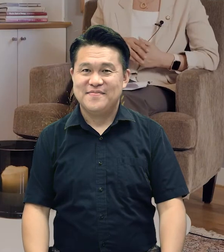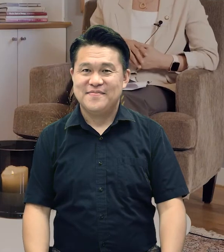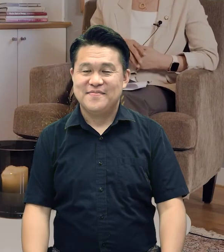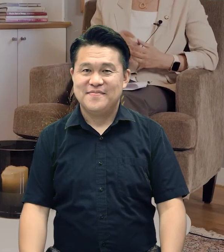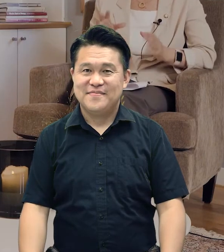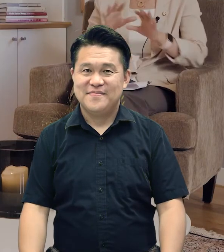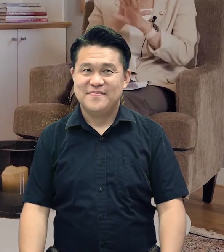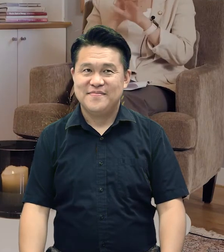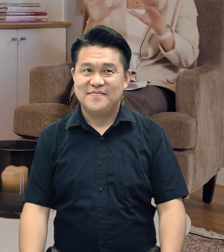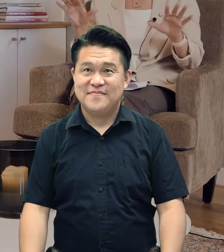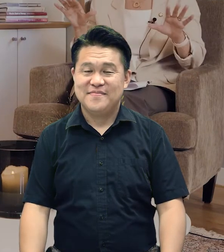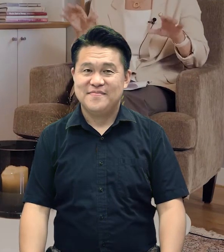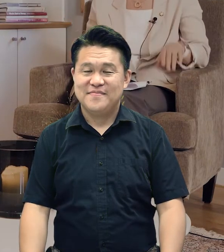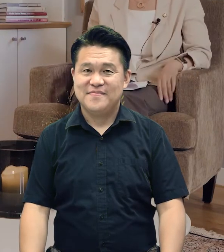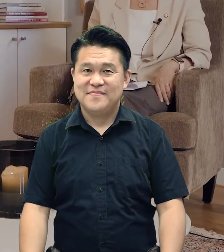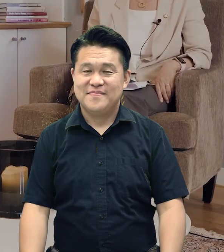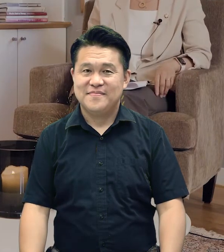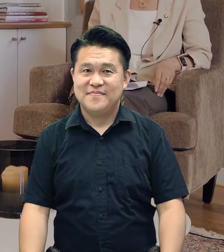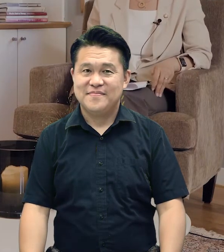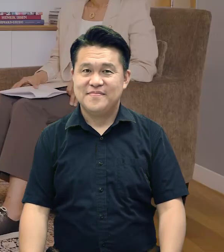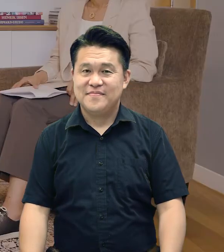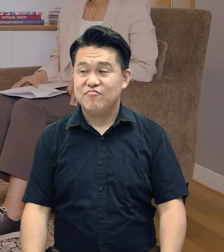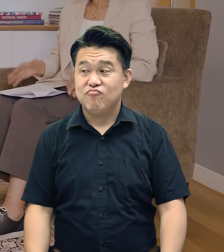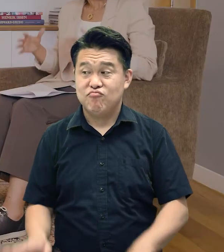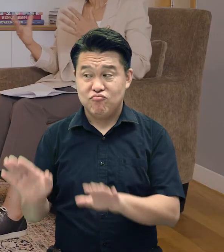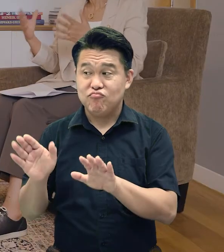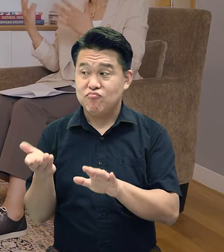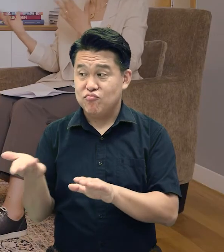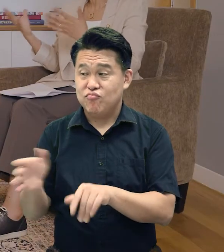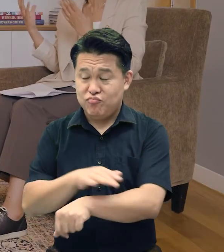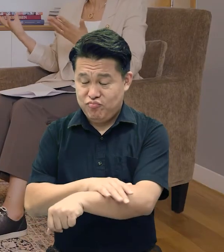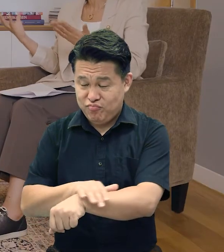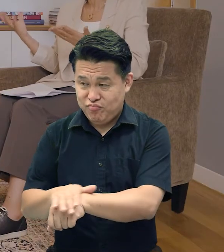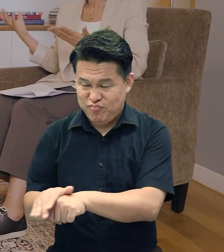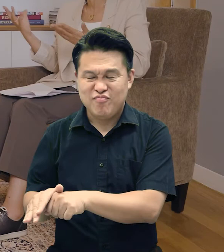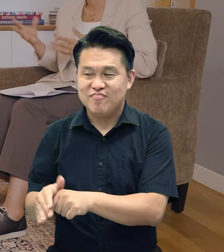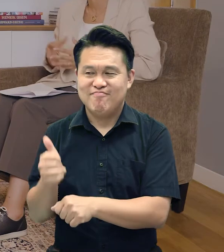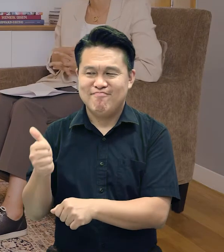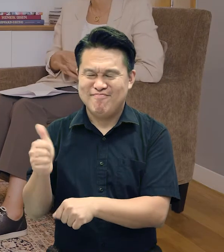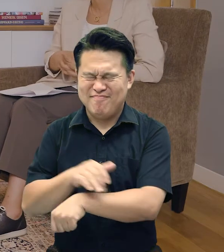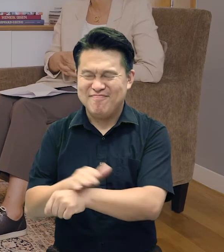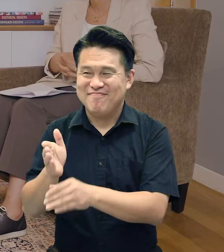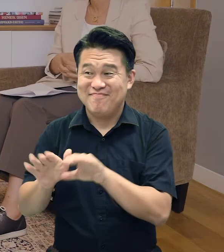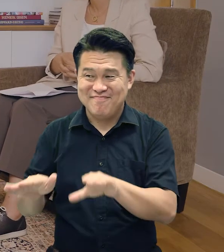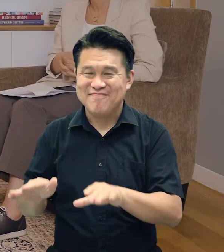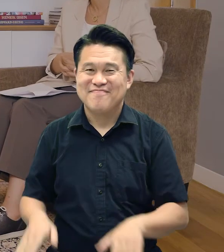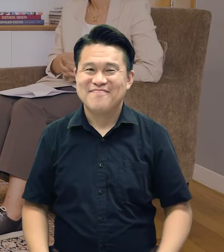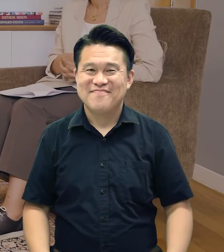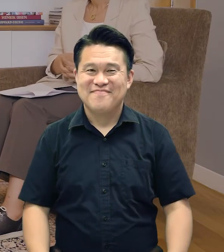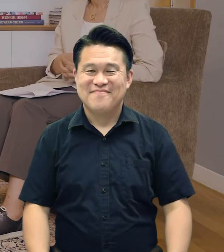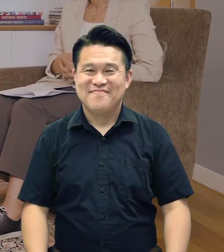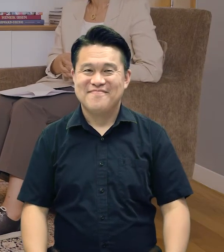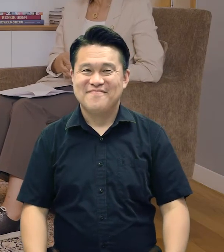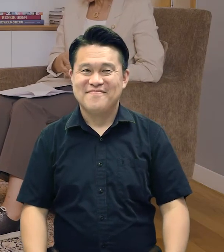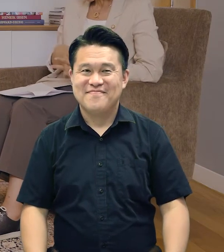anti-discrimination law and everything. Is very, already have done enough things.